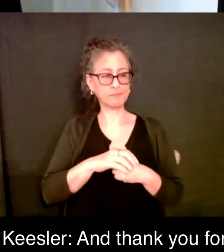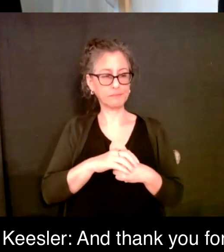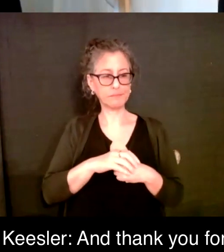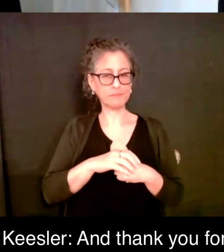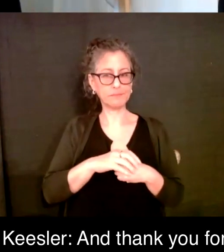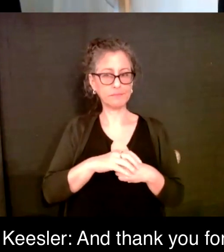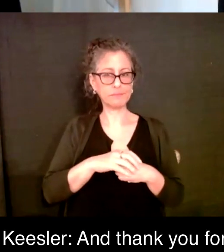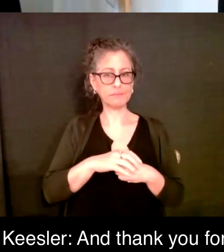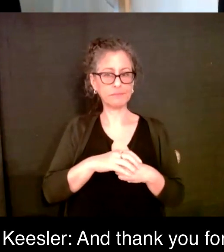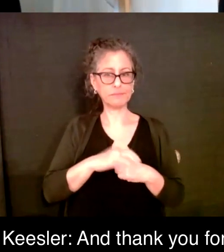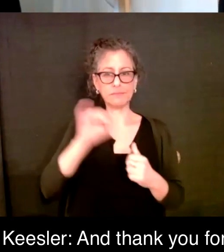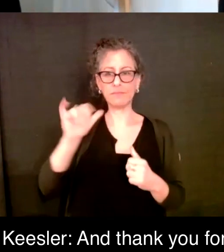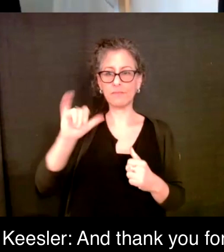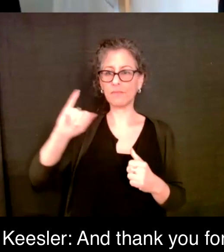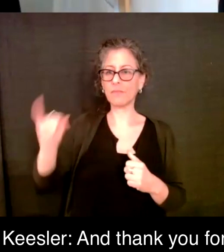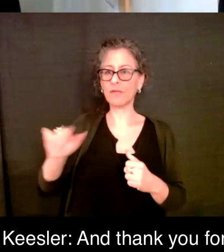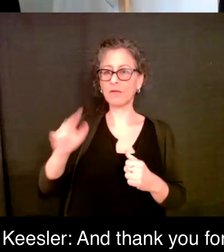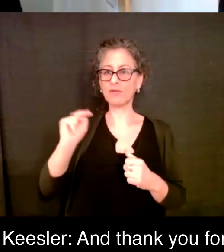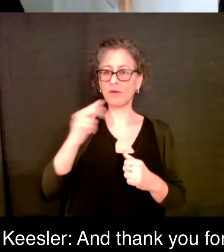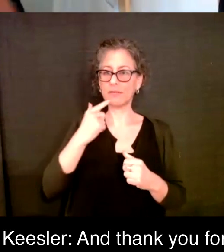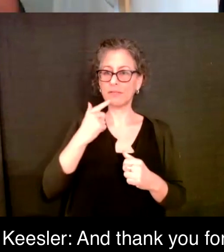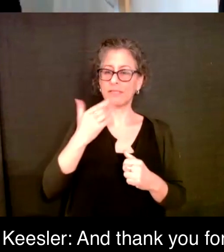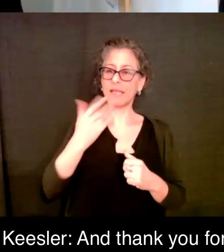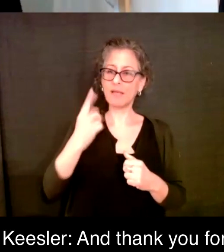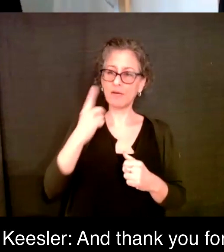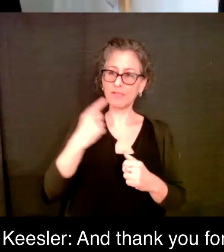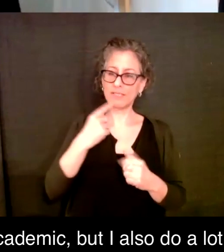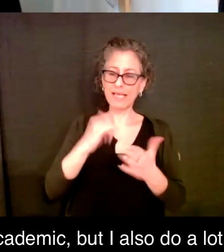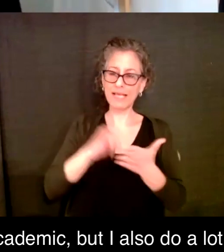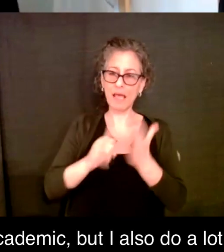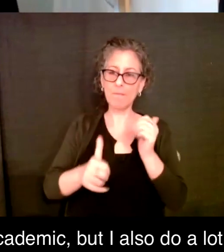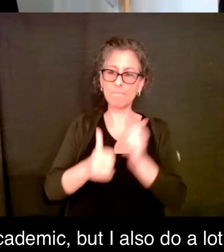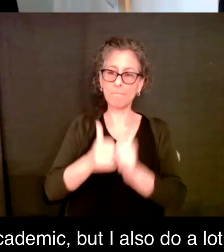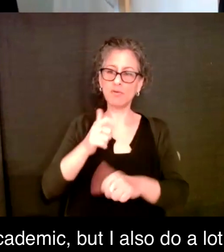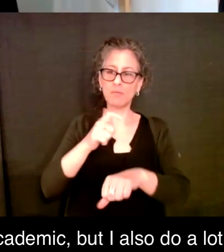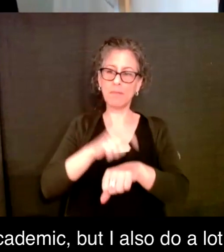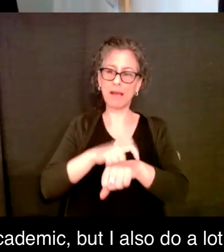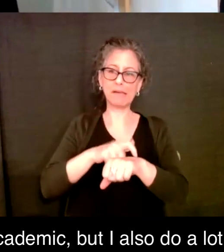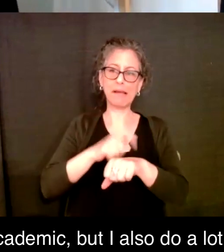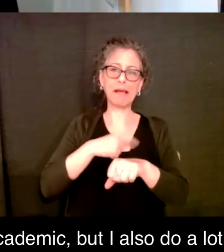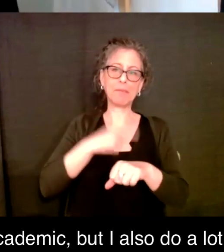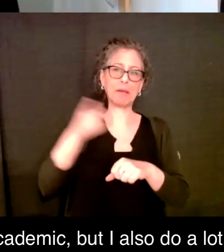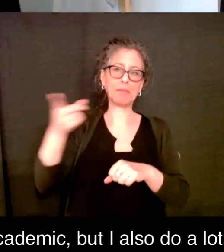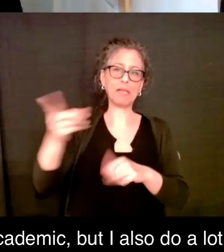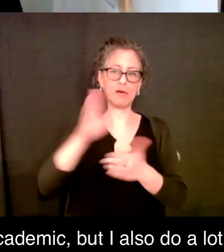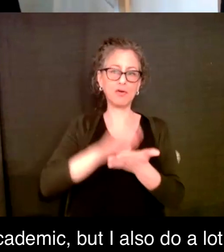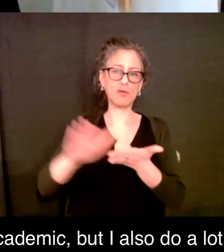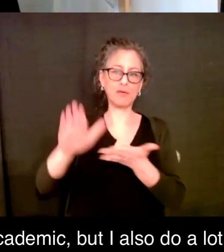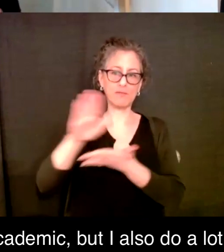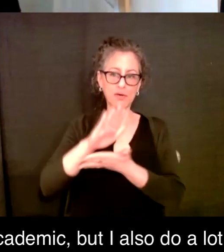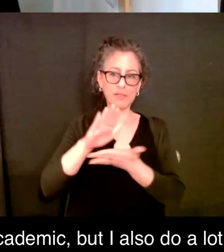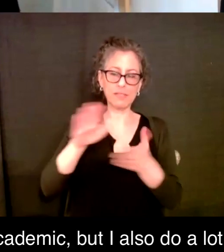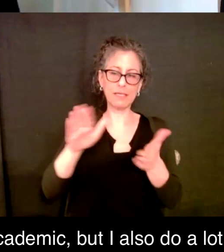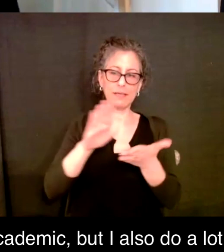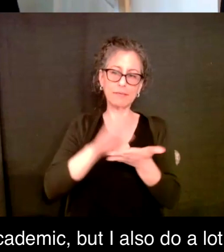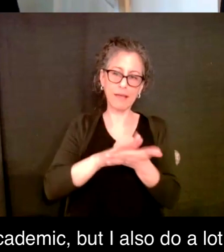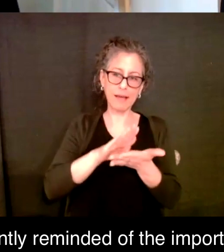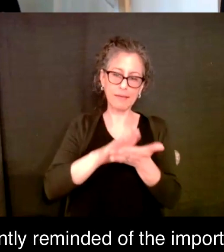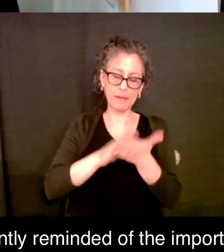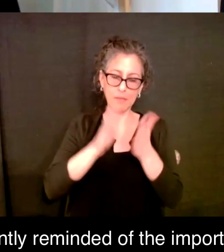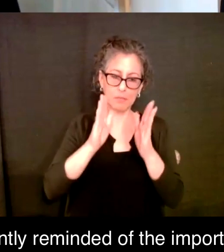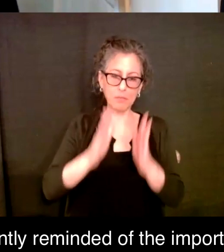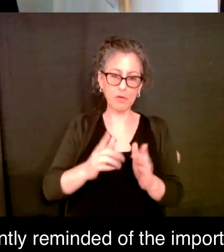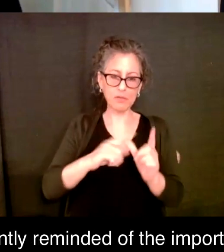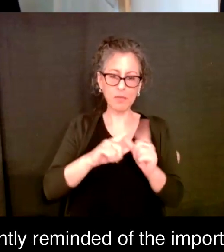And thank you for saying that, because most of my time is spent as an academic. But I also do a lot of community engaged work, and